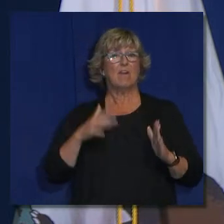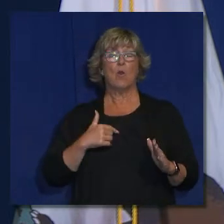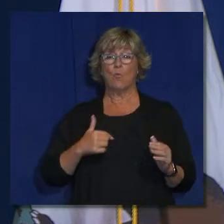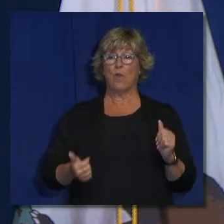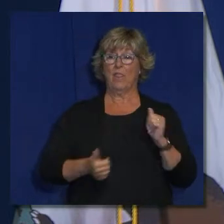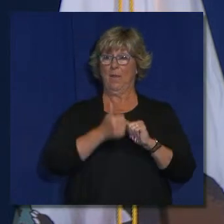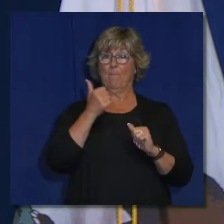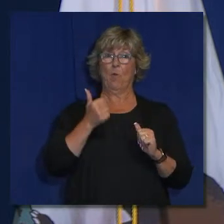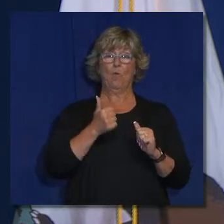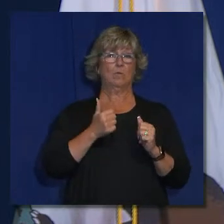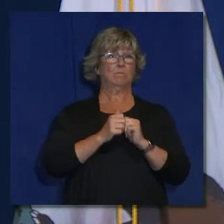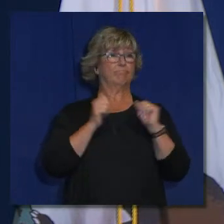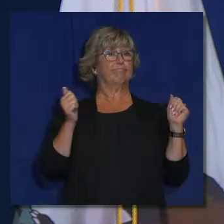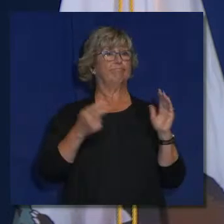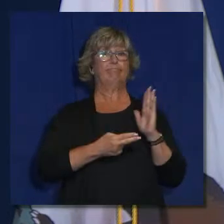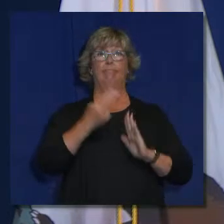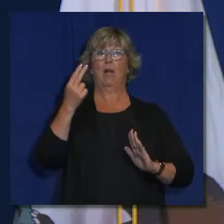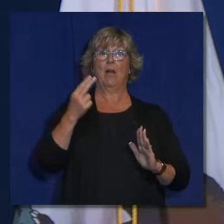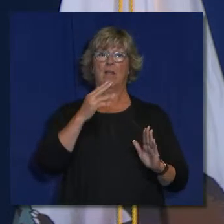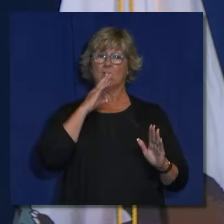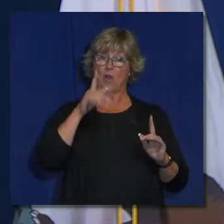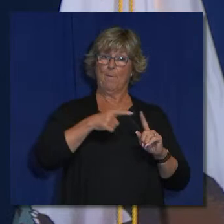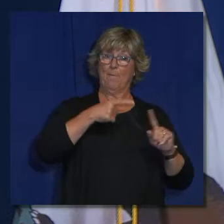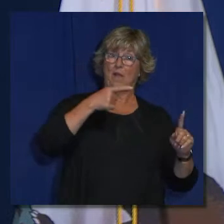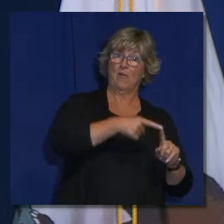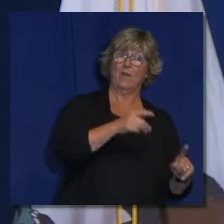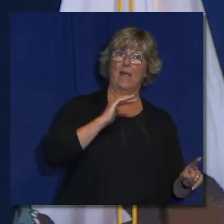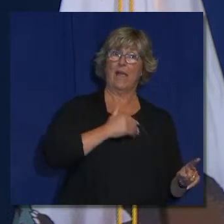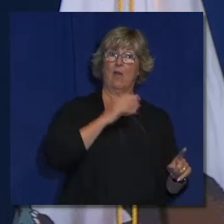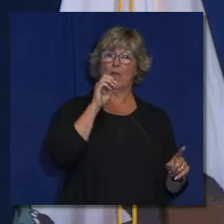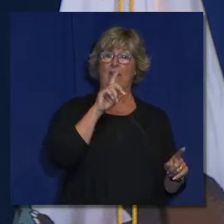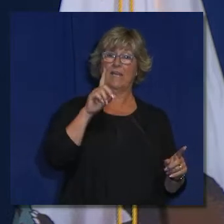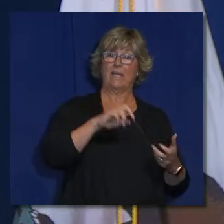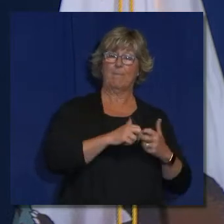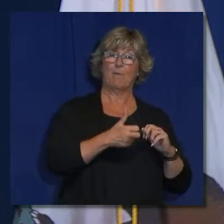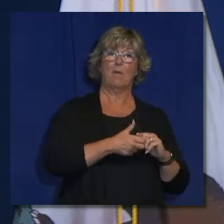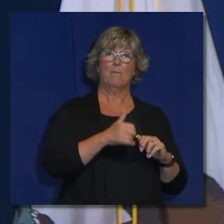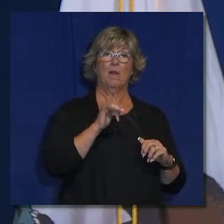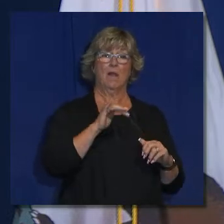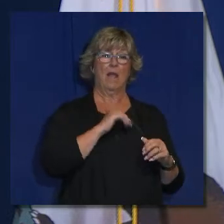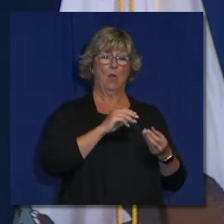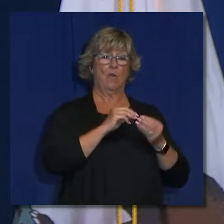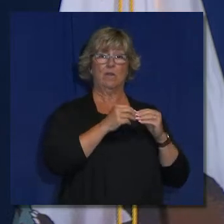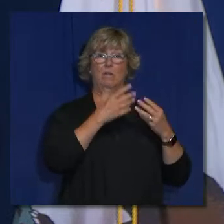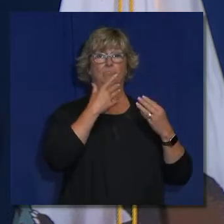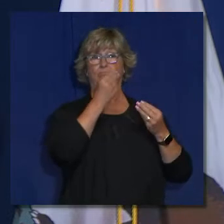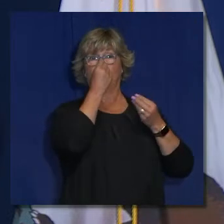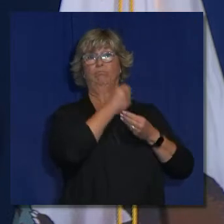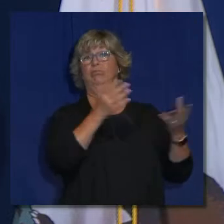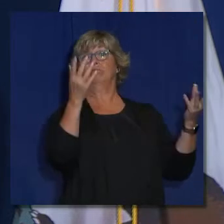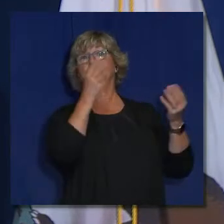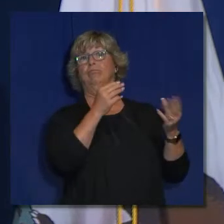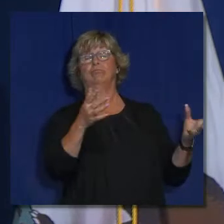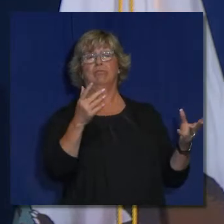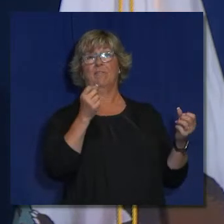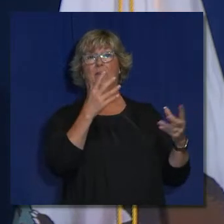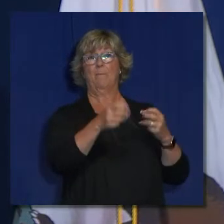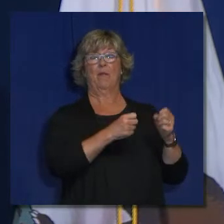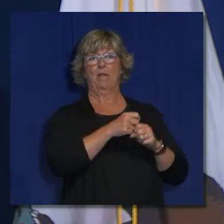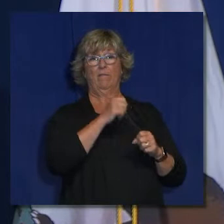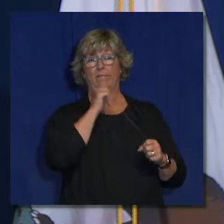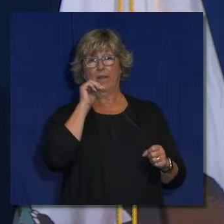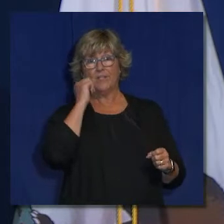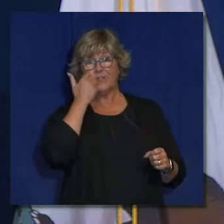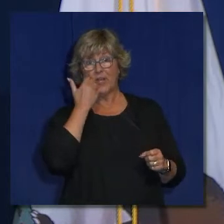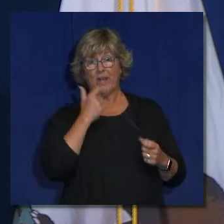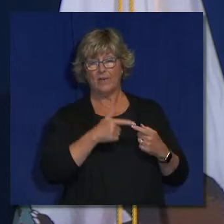most transparent state in the country around this. That's why those numbers are very public, have been for years now. We've not been shy around